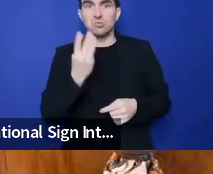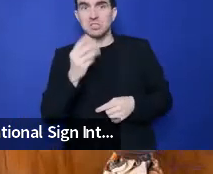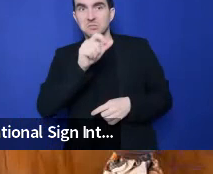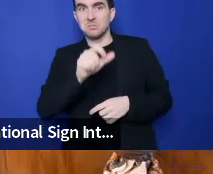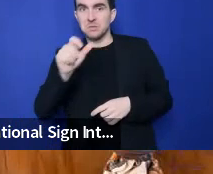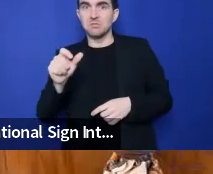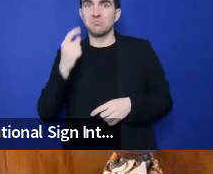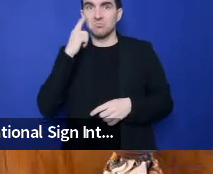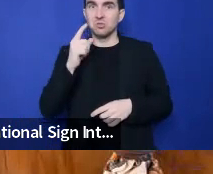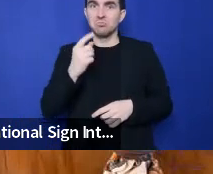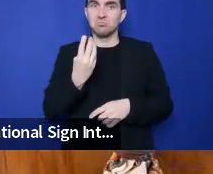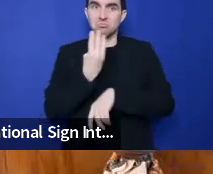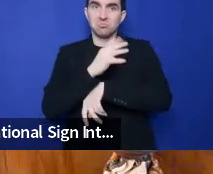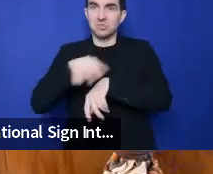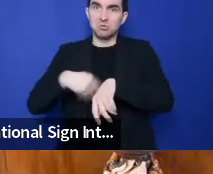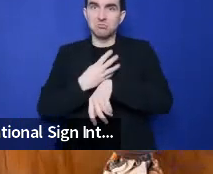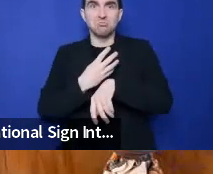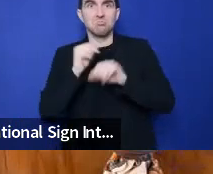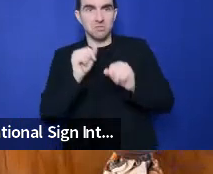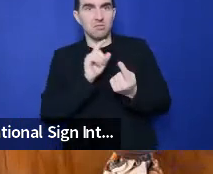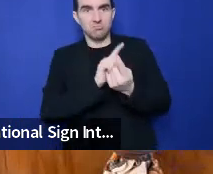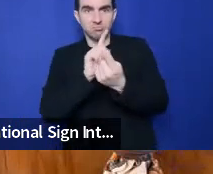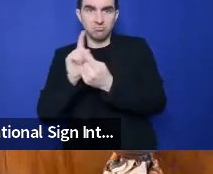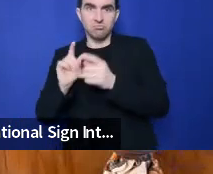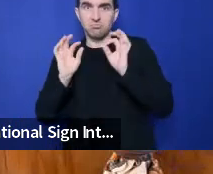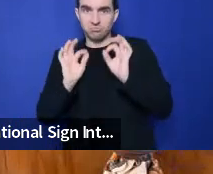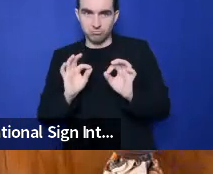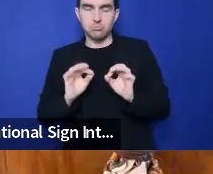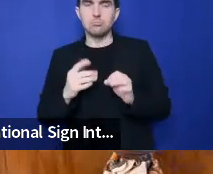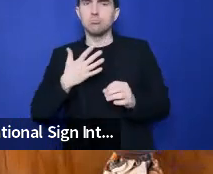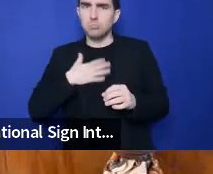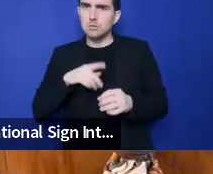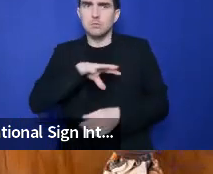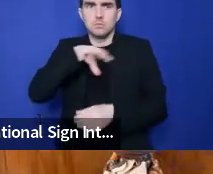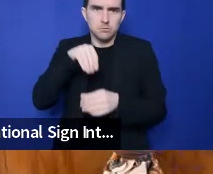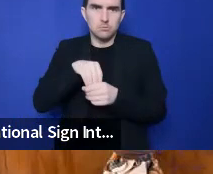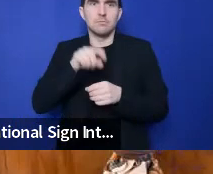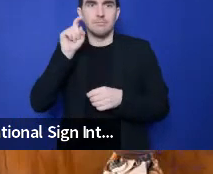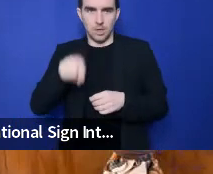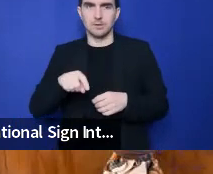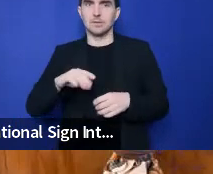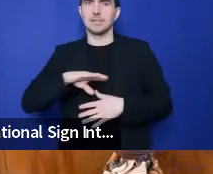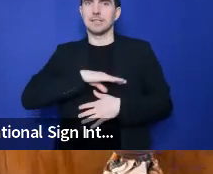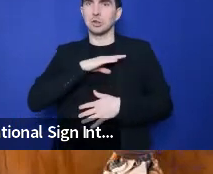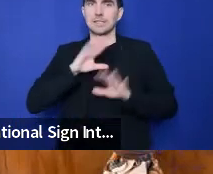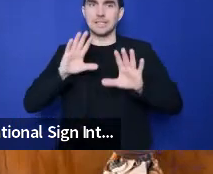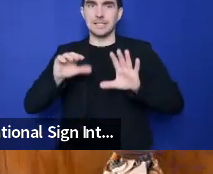200 older persons were provided with services under this pilot. How did what did we learn